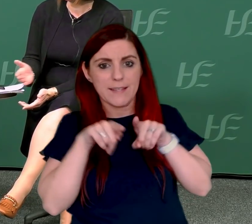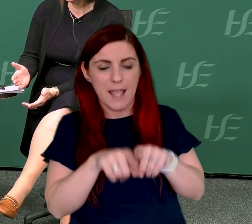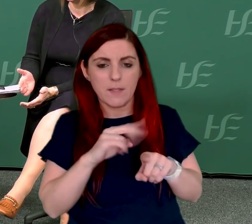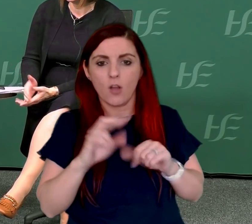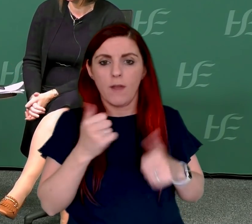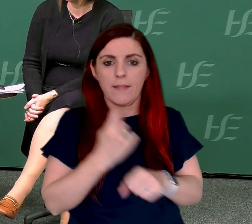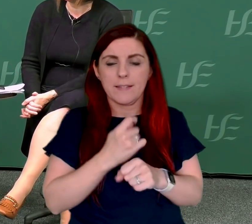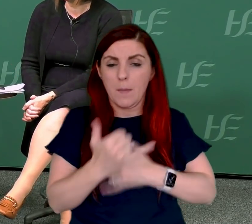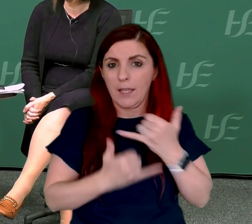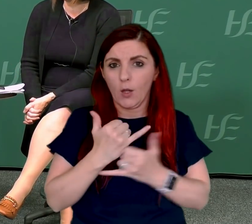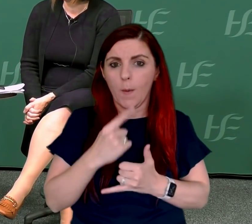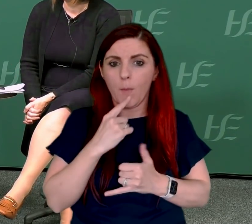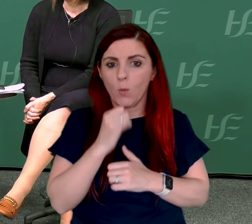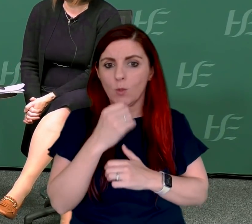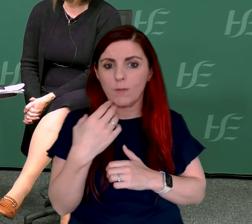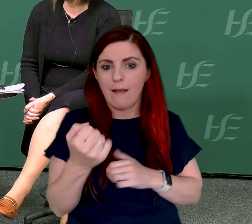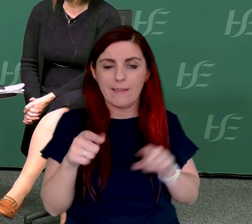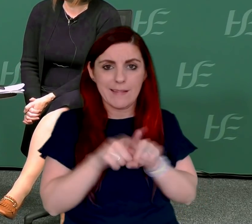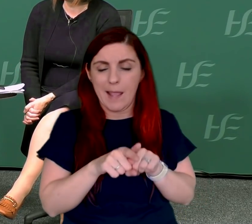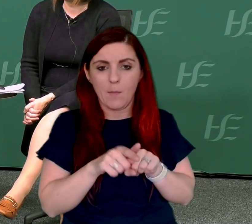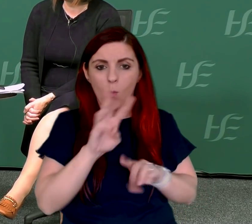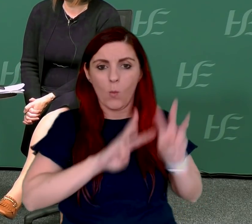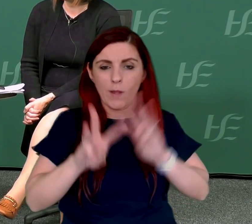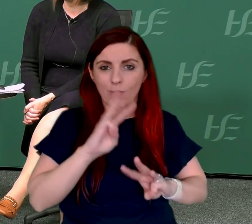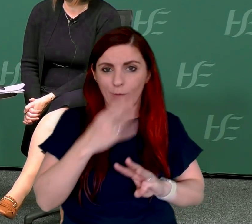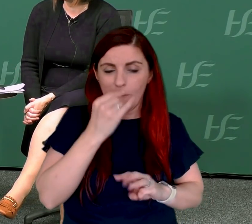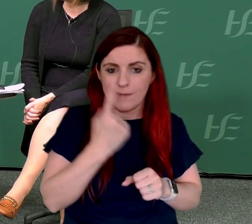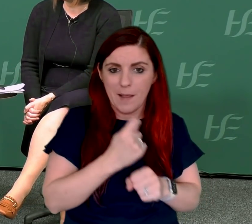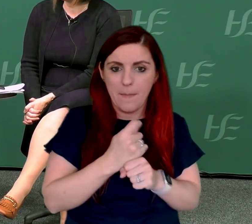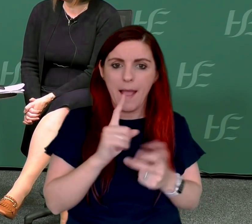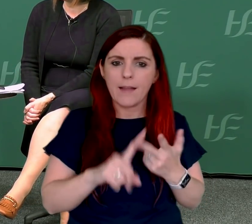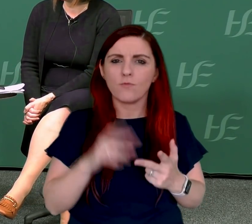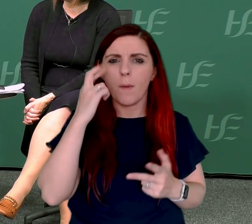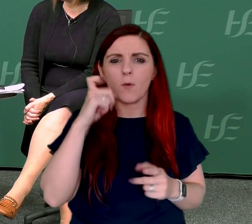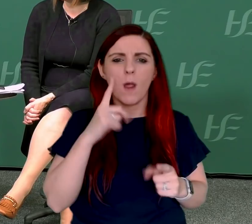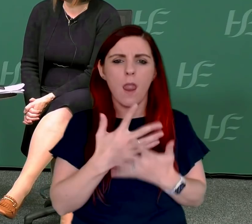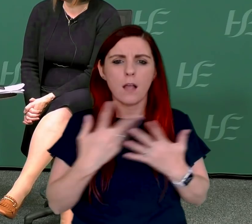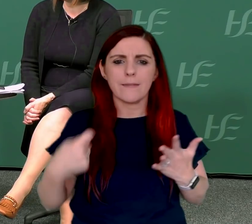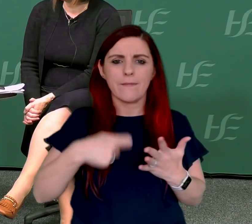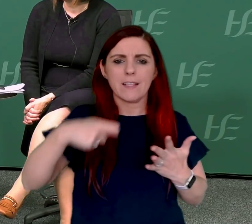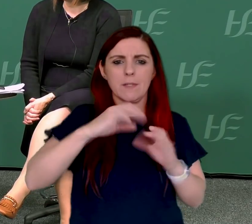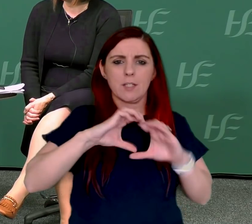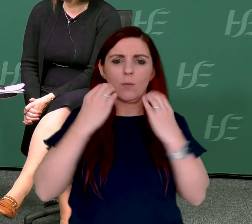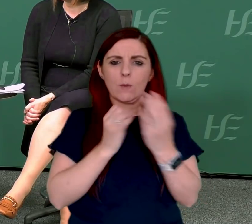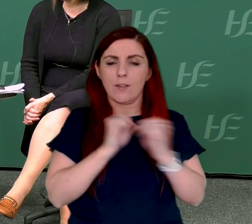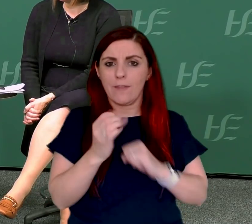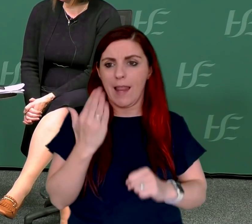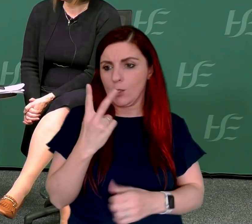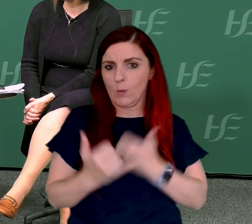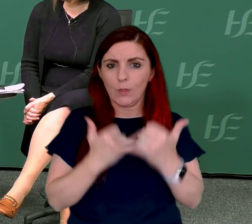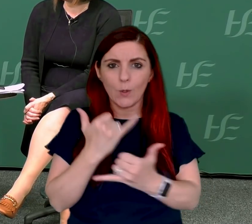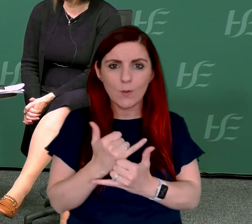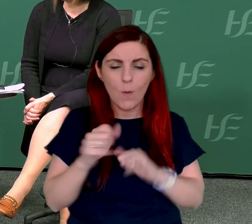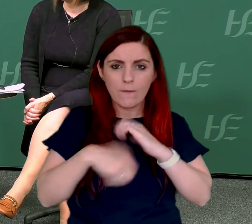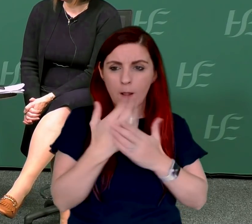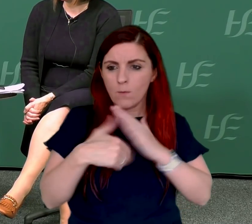don't even have flu. So that'll be one point. Secondly, the other thing to remember is the significant investment in community services in the last 2 years. So we've developed a whole range